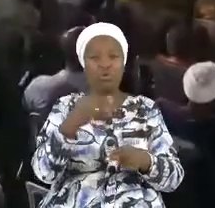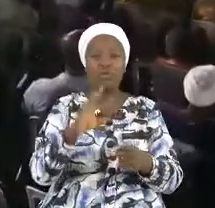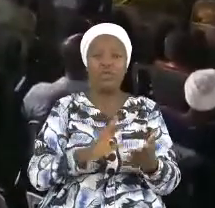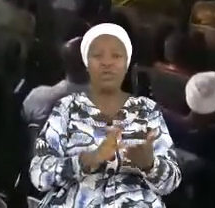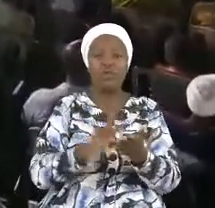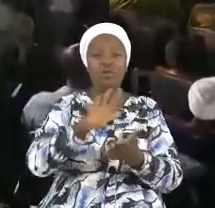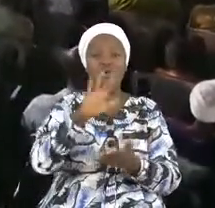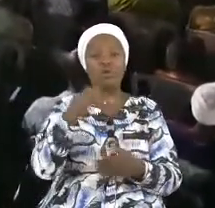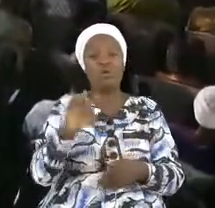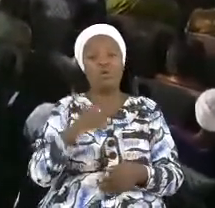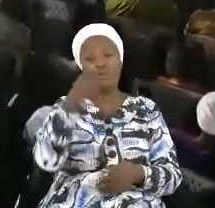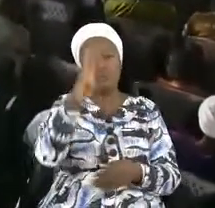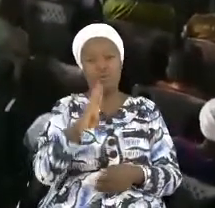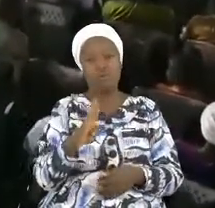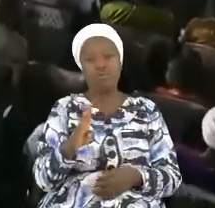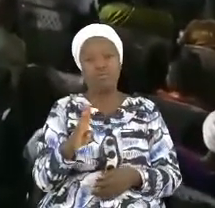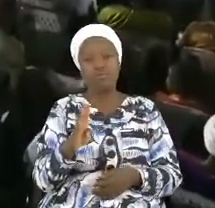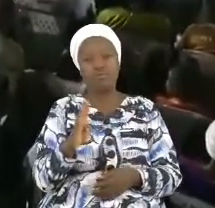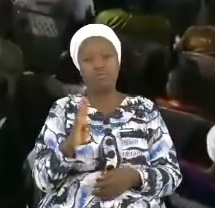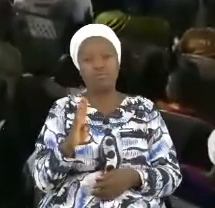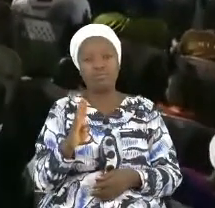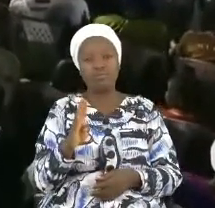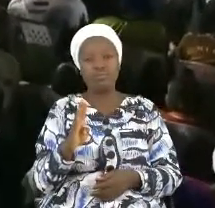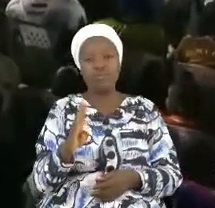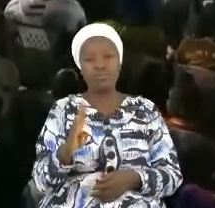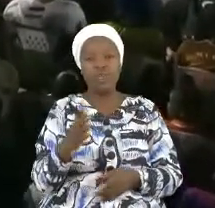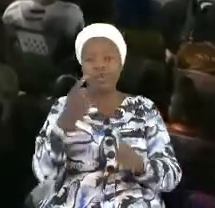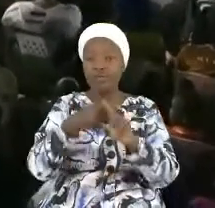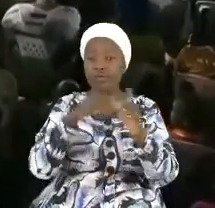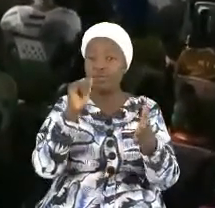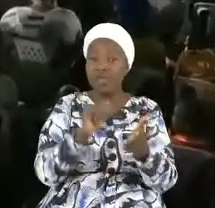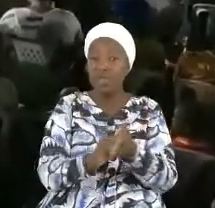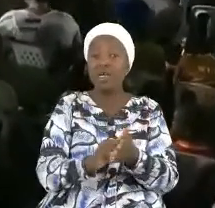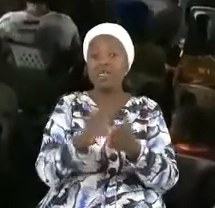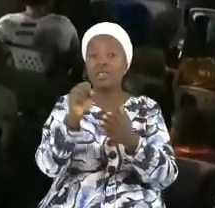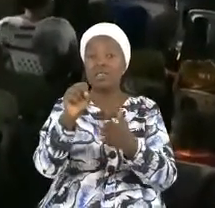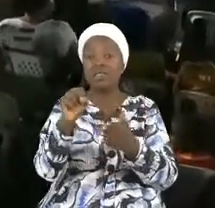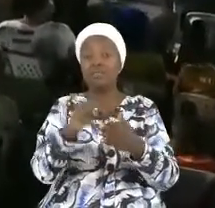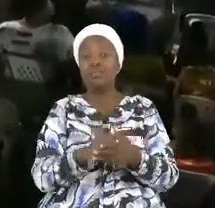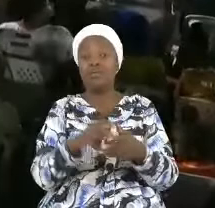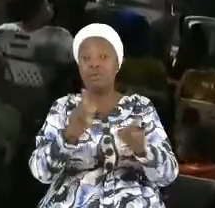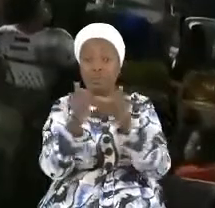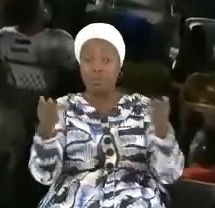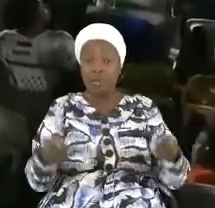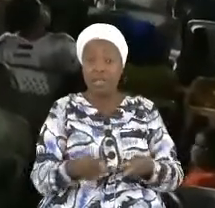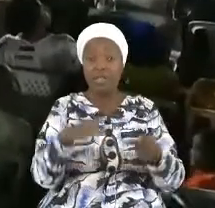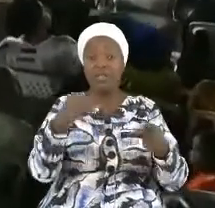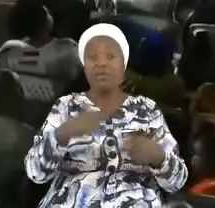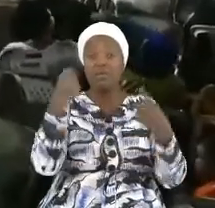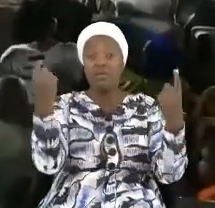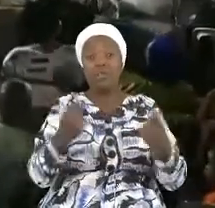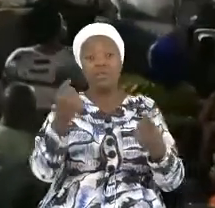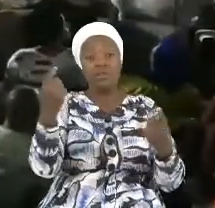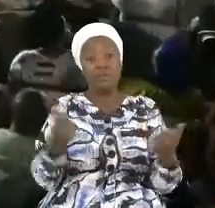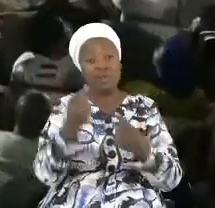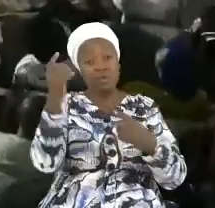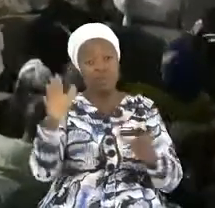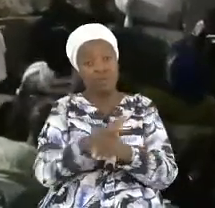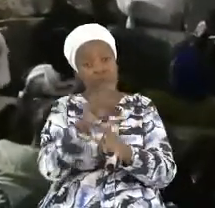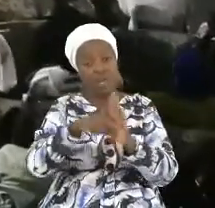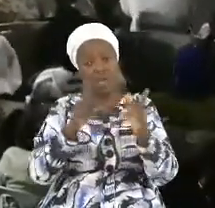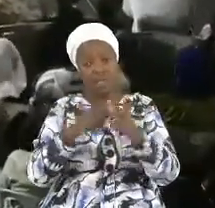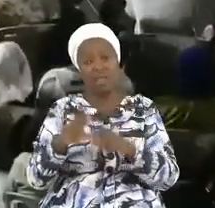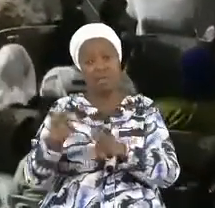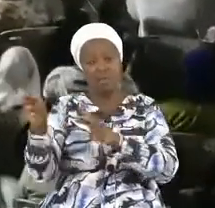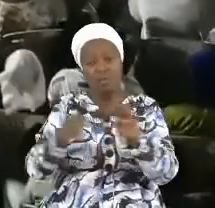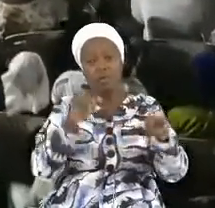God. How do we move from that stage of sinfulness And we move to the salvation of God. Look at